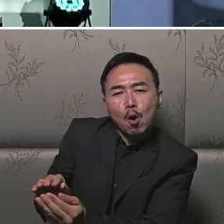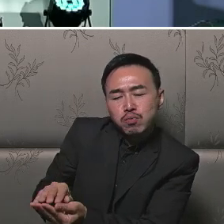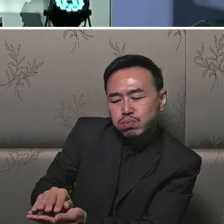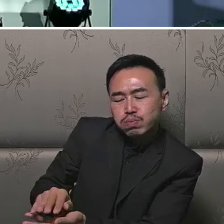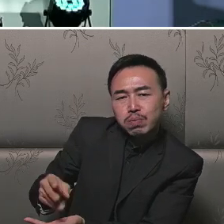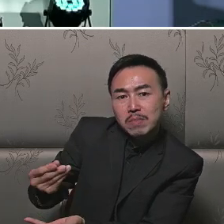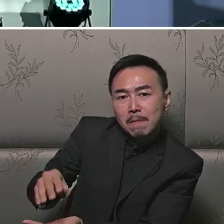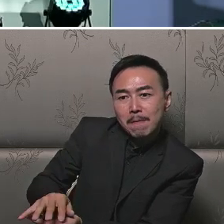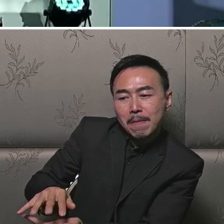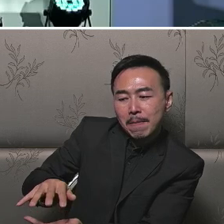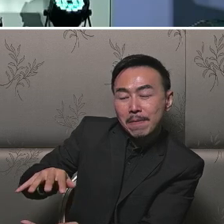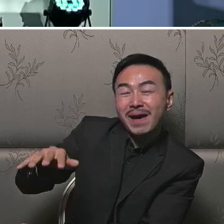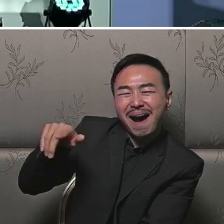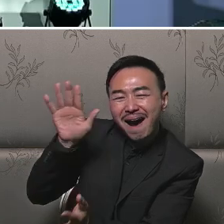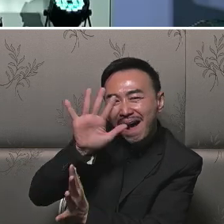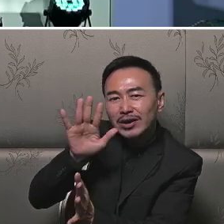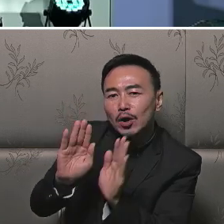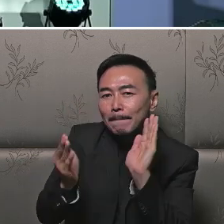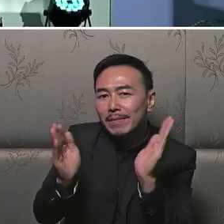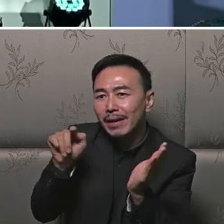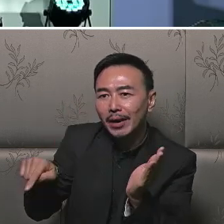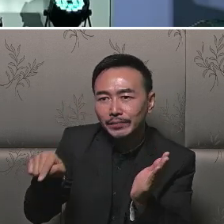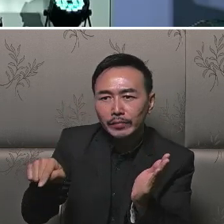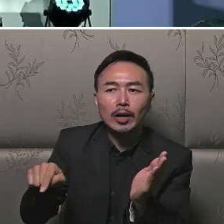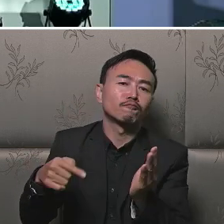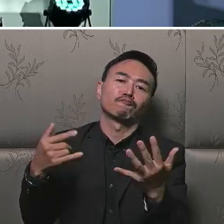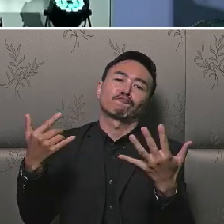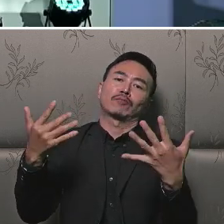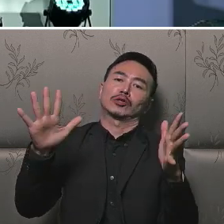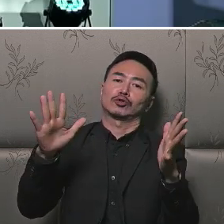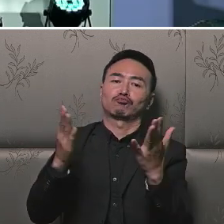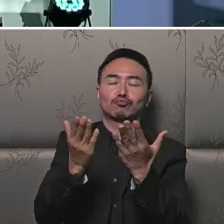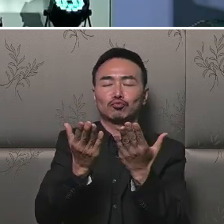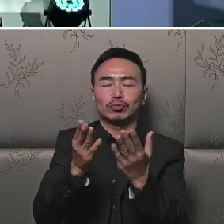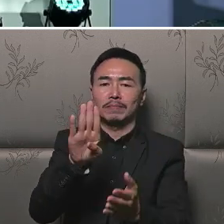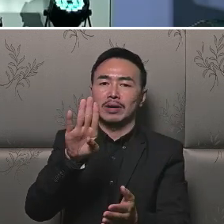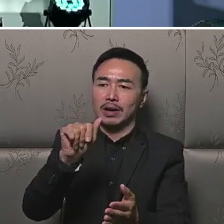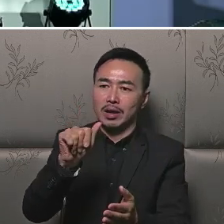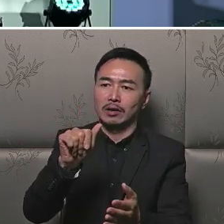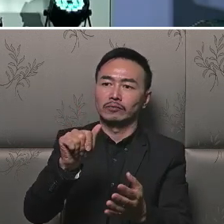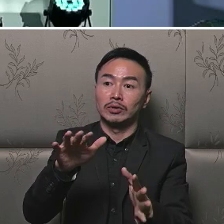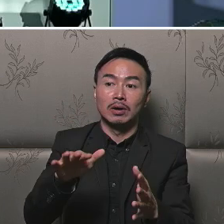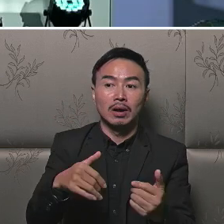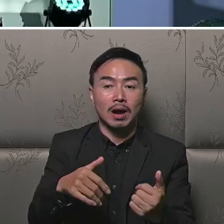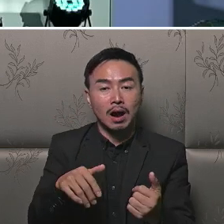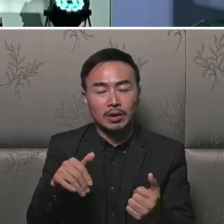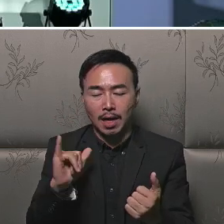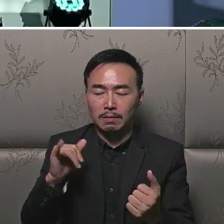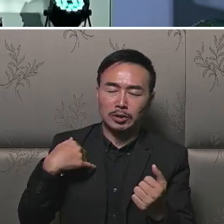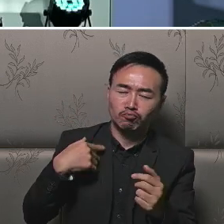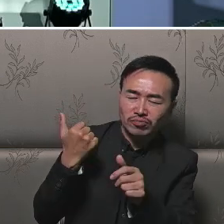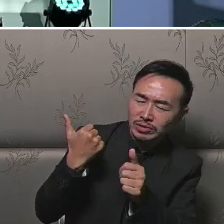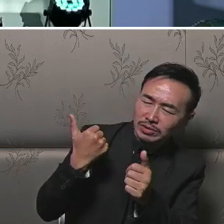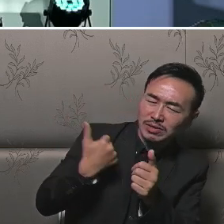doing is around making sure that the learner is taken care of. Thank you very much. Now, I